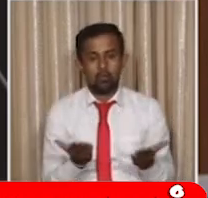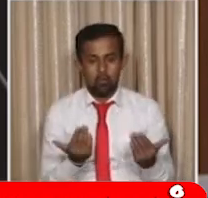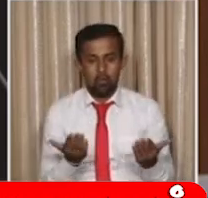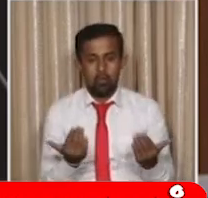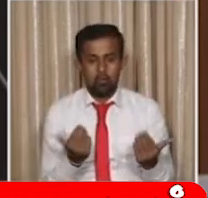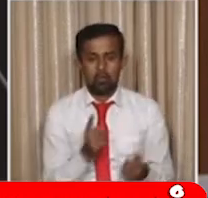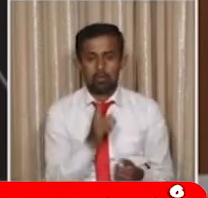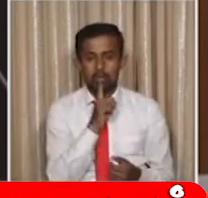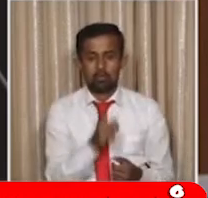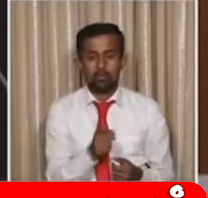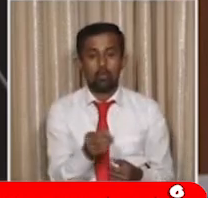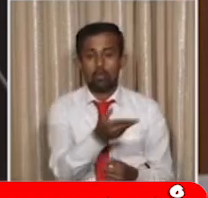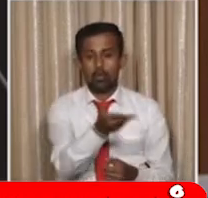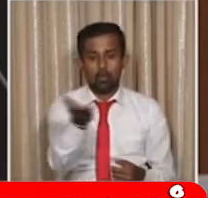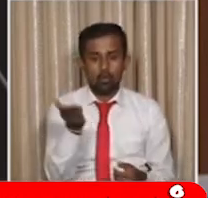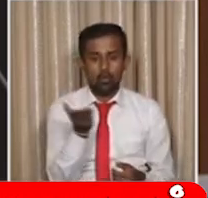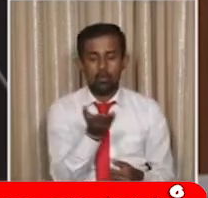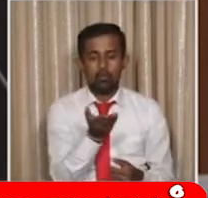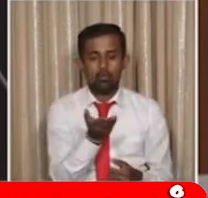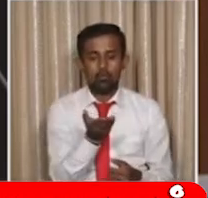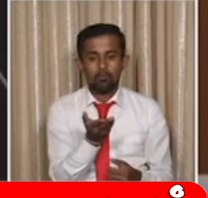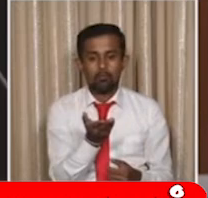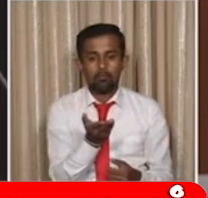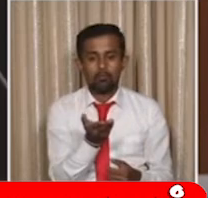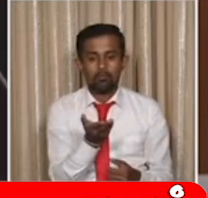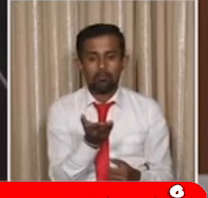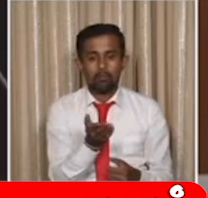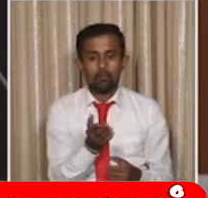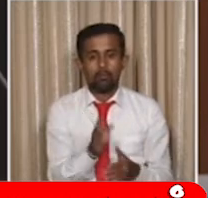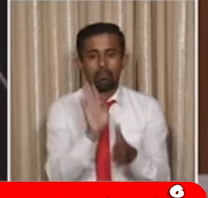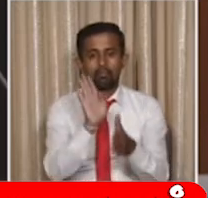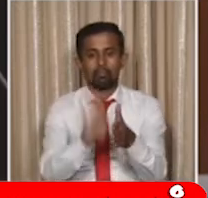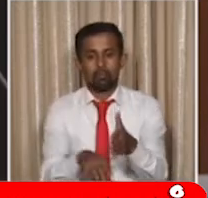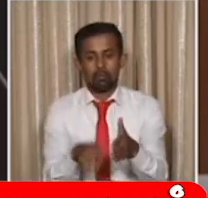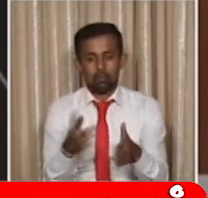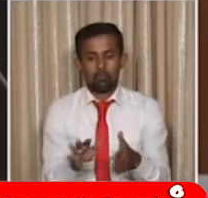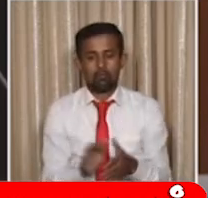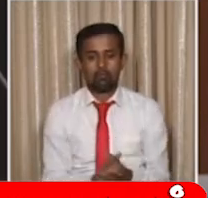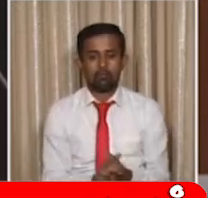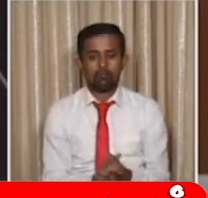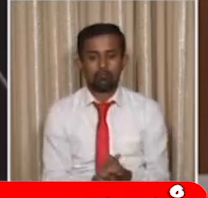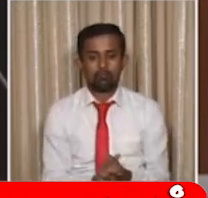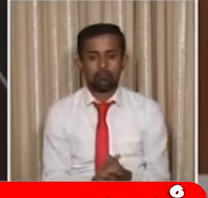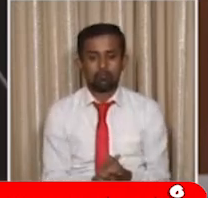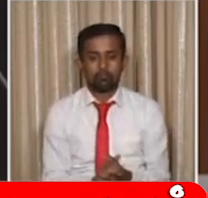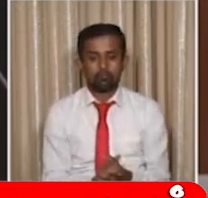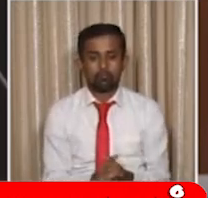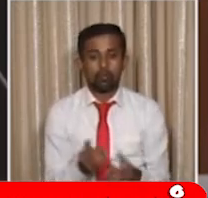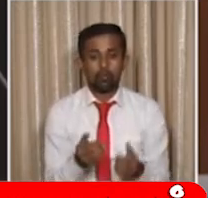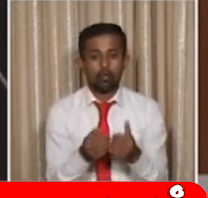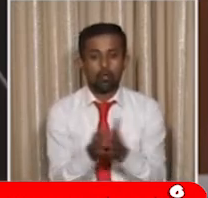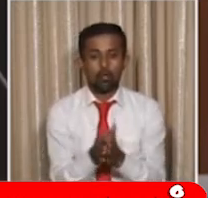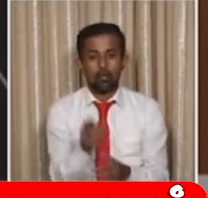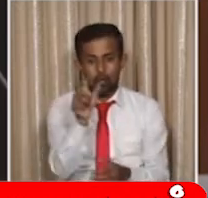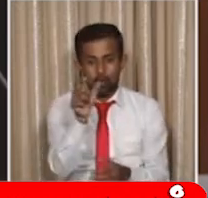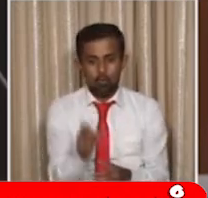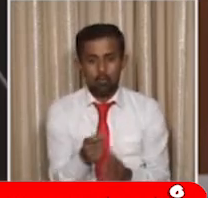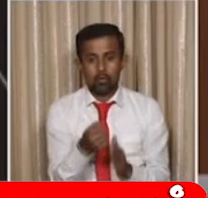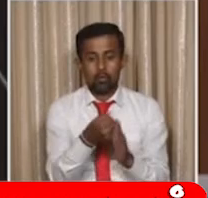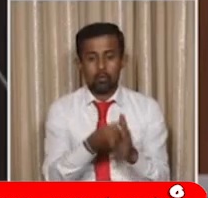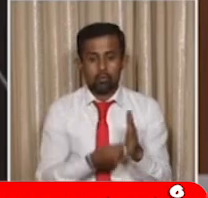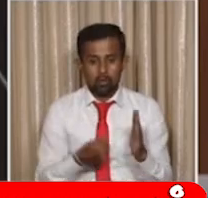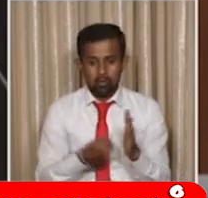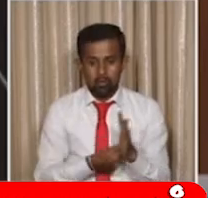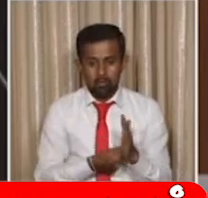refuse. For what reason? You want to present a bill to establish